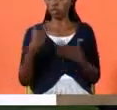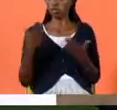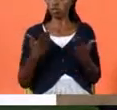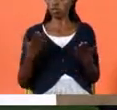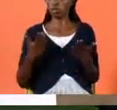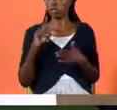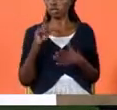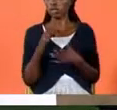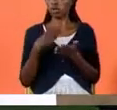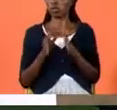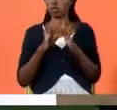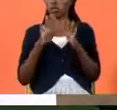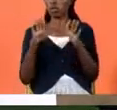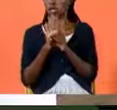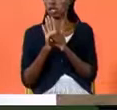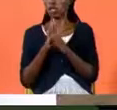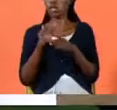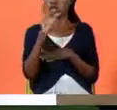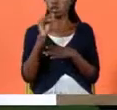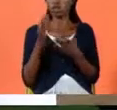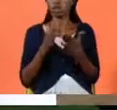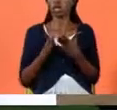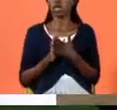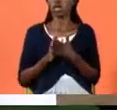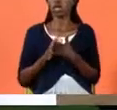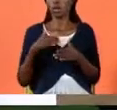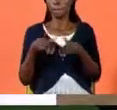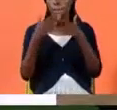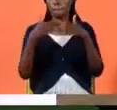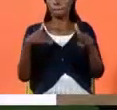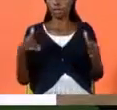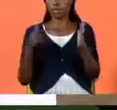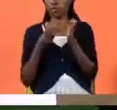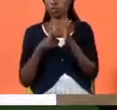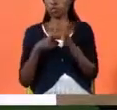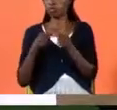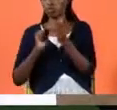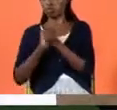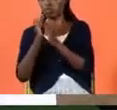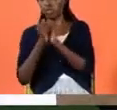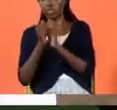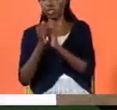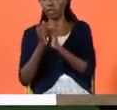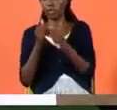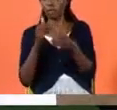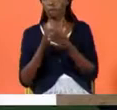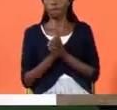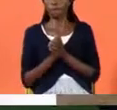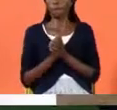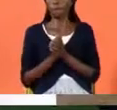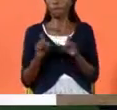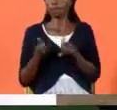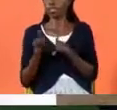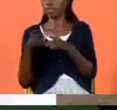financial flows happen a lot in Africa would be ports, border points, transit points, and the institutions that manage them and